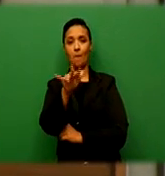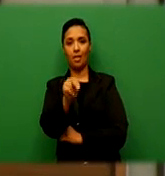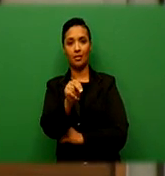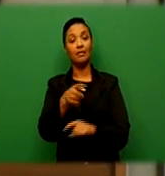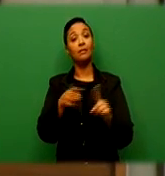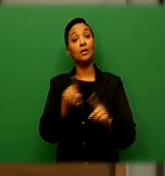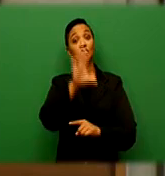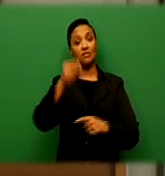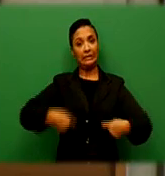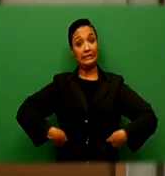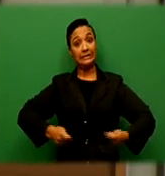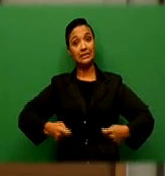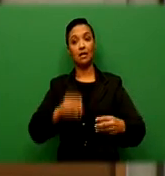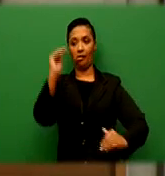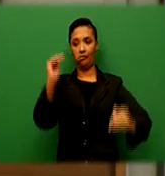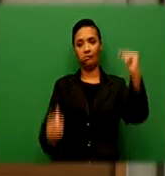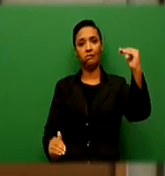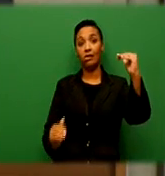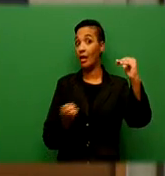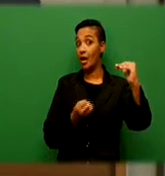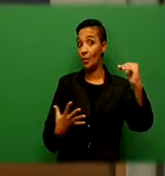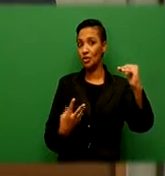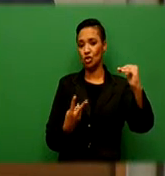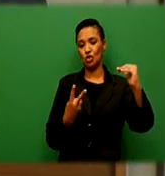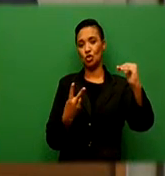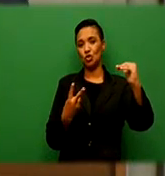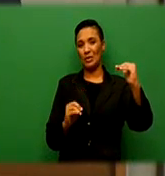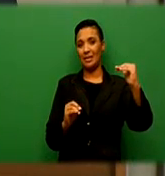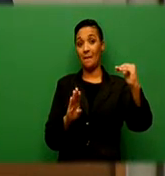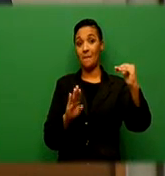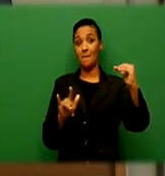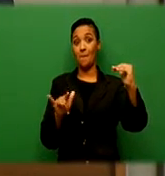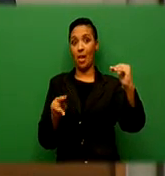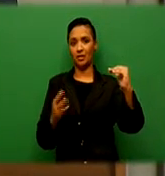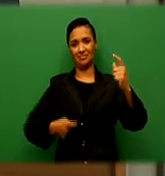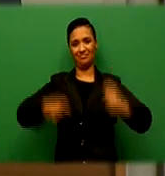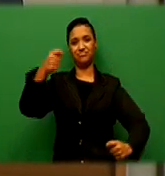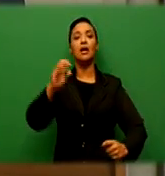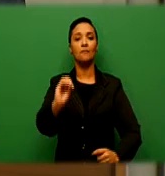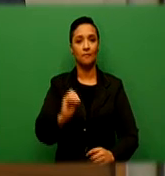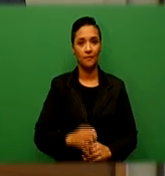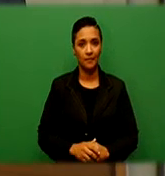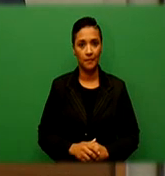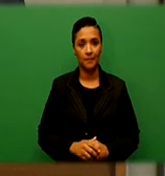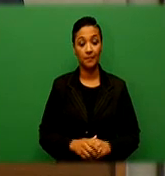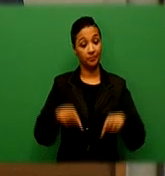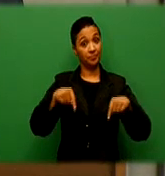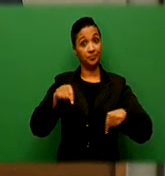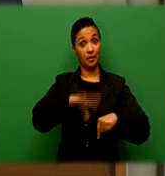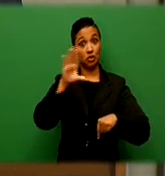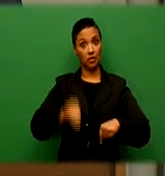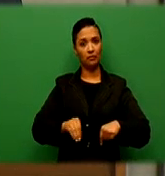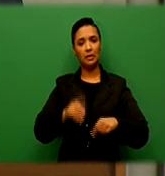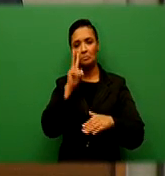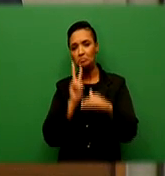African equities to the value of around 20 billion rands. The domestic economic